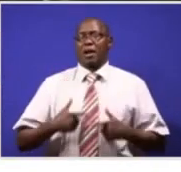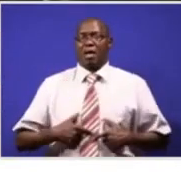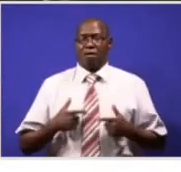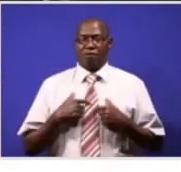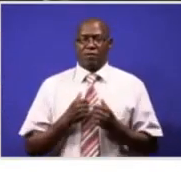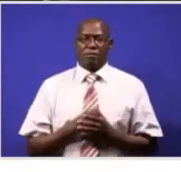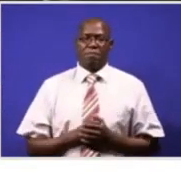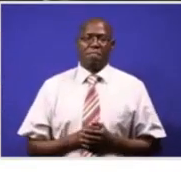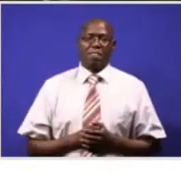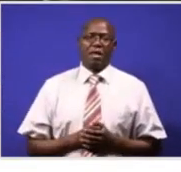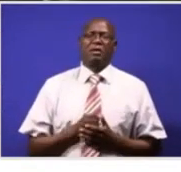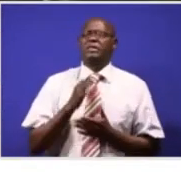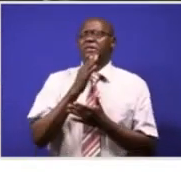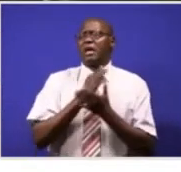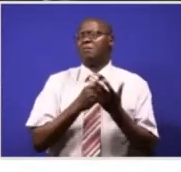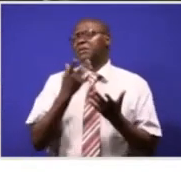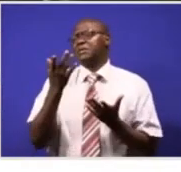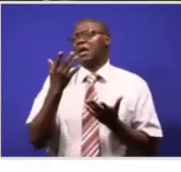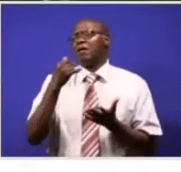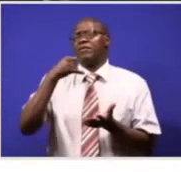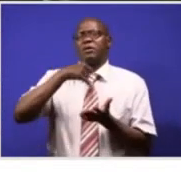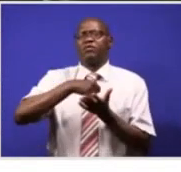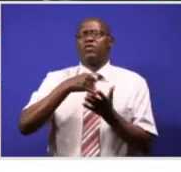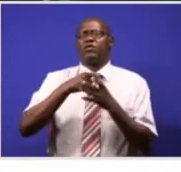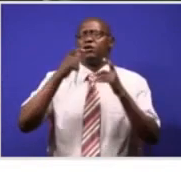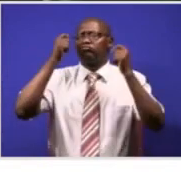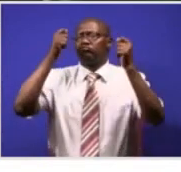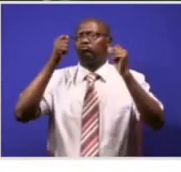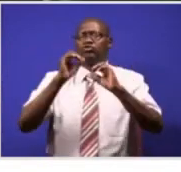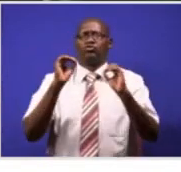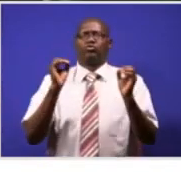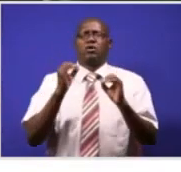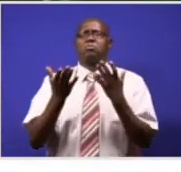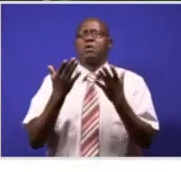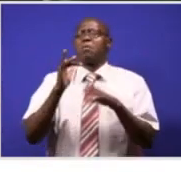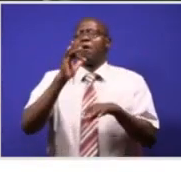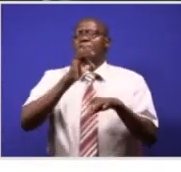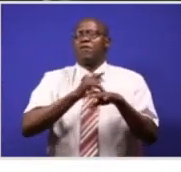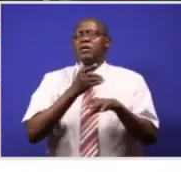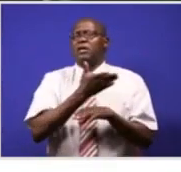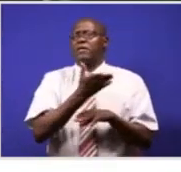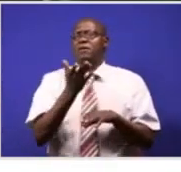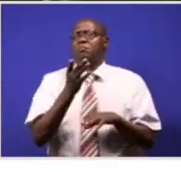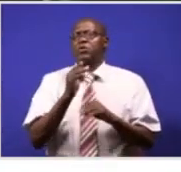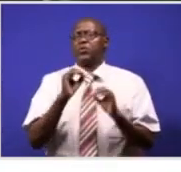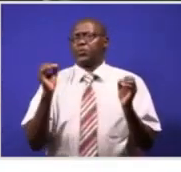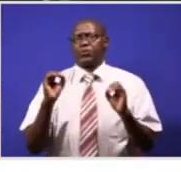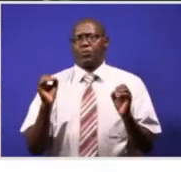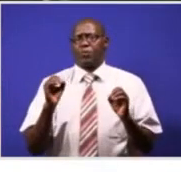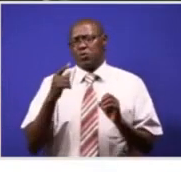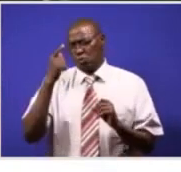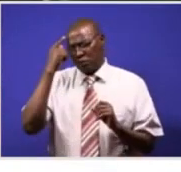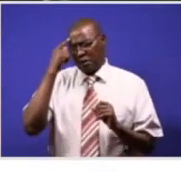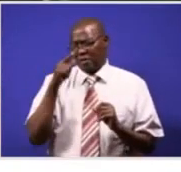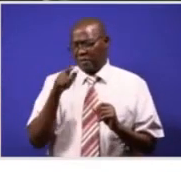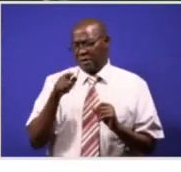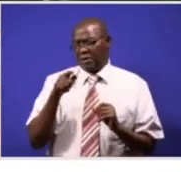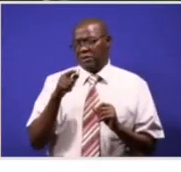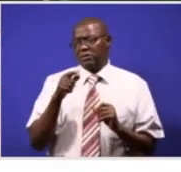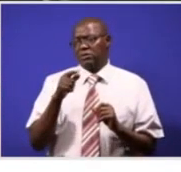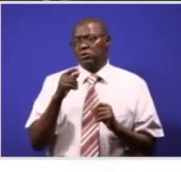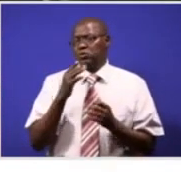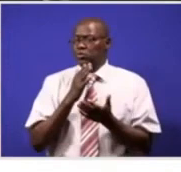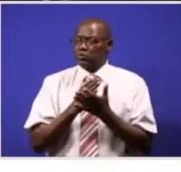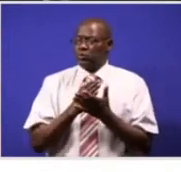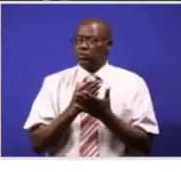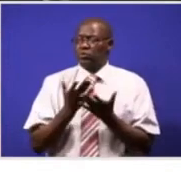say that they are not engaging in the demonstrations, and therefore it may not affect them in any way. Do you think that it is also affecting those who